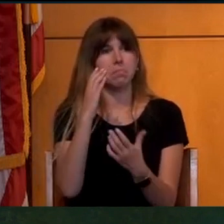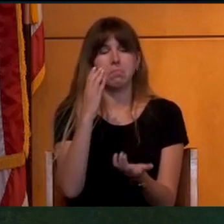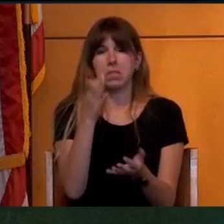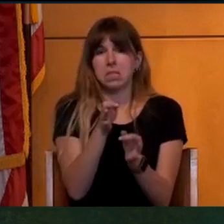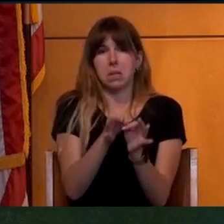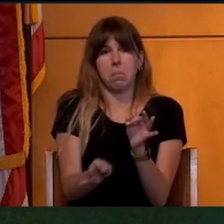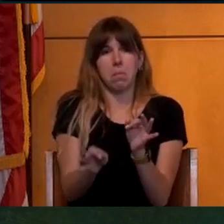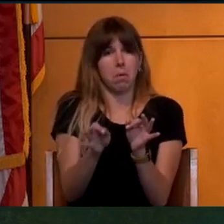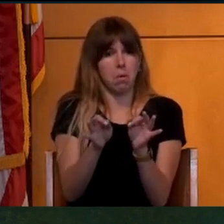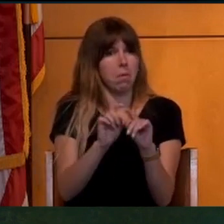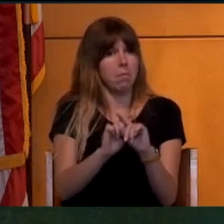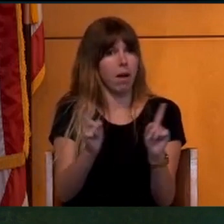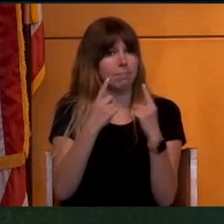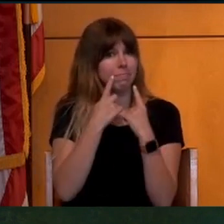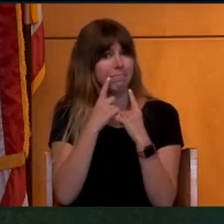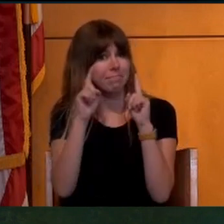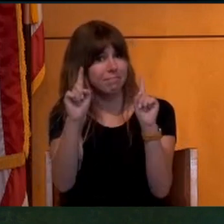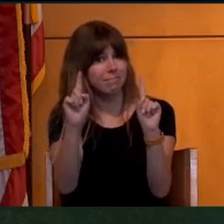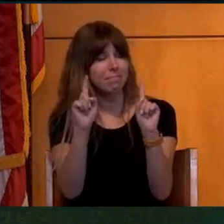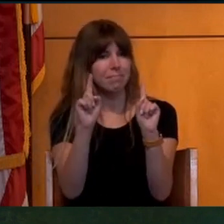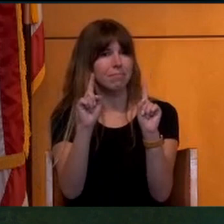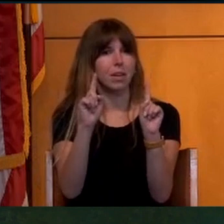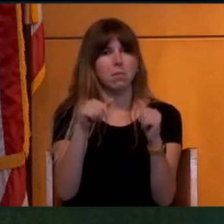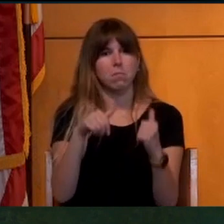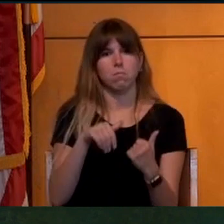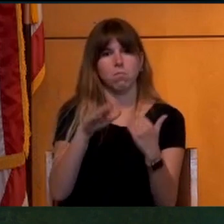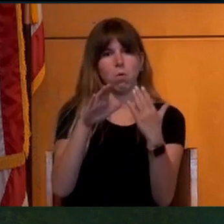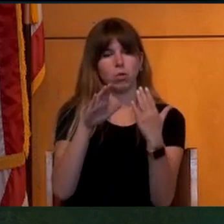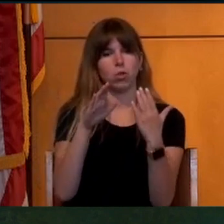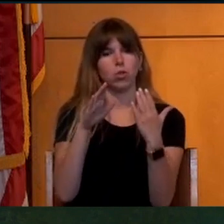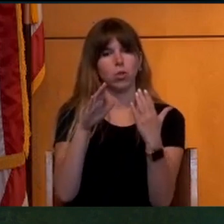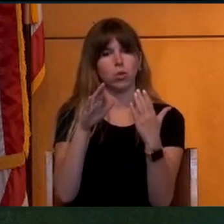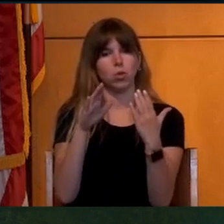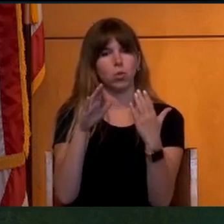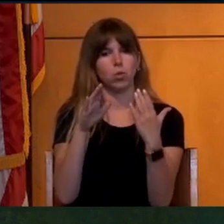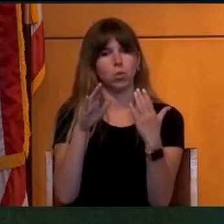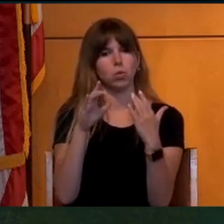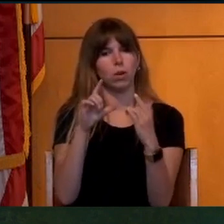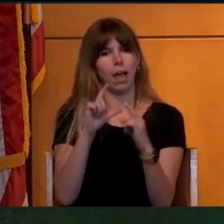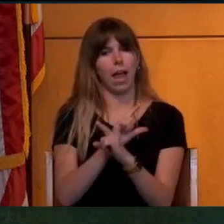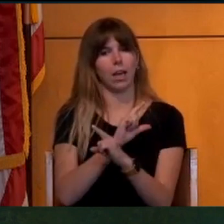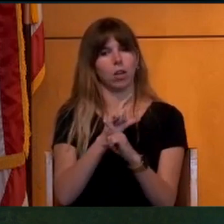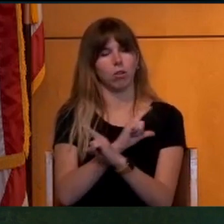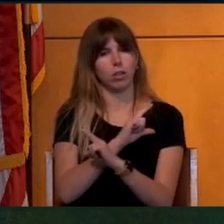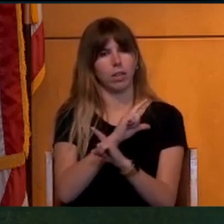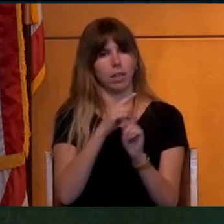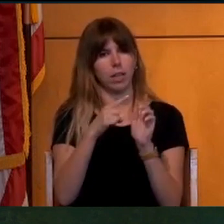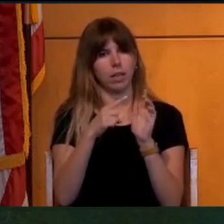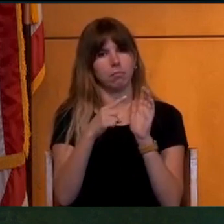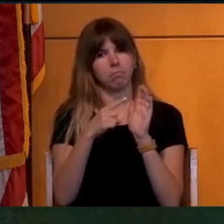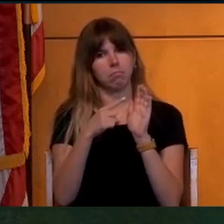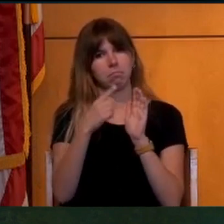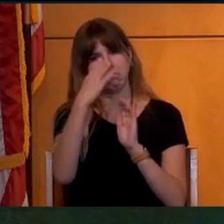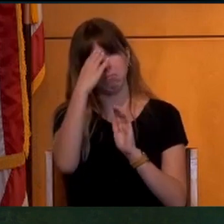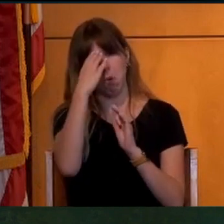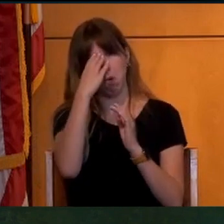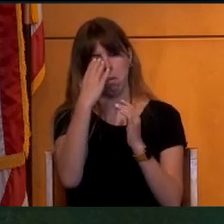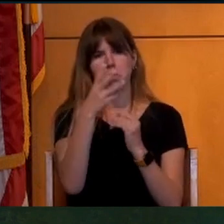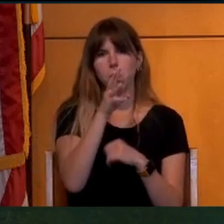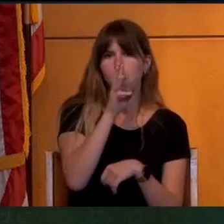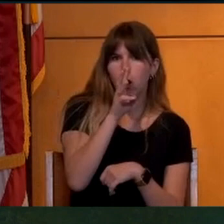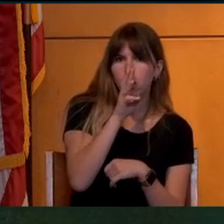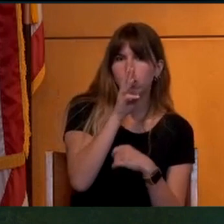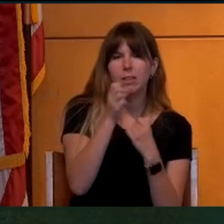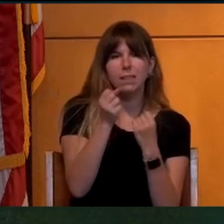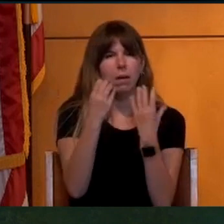but effective way to profile quite repeatably and accurately water down to concentrations as low as 0.5%.